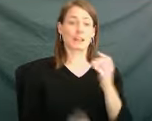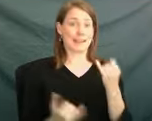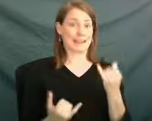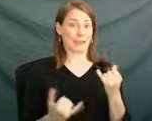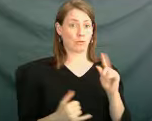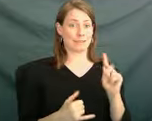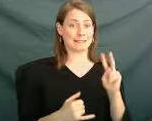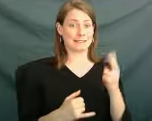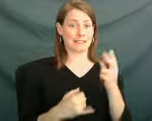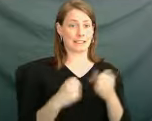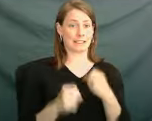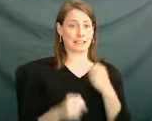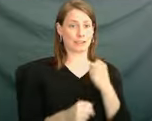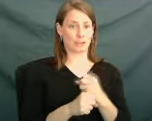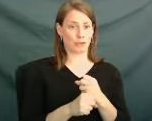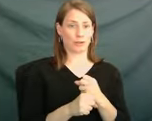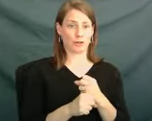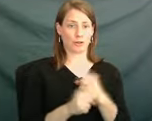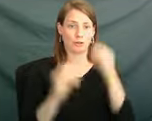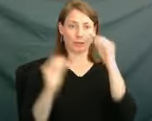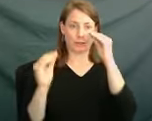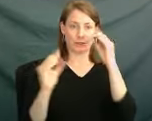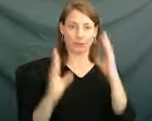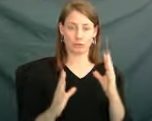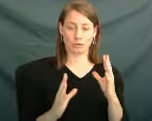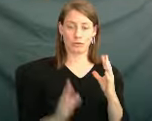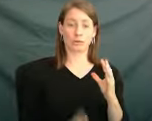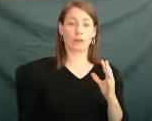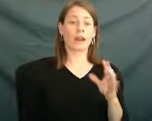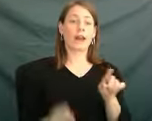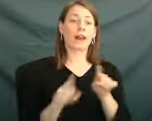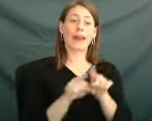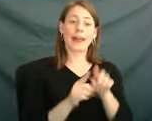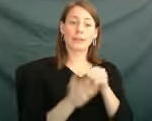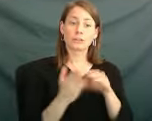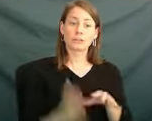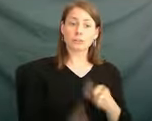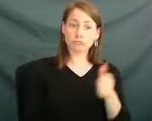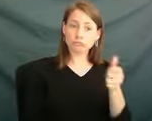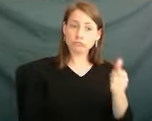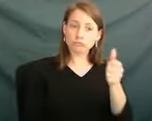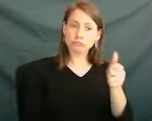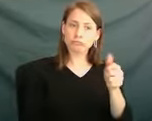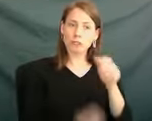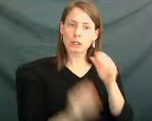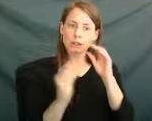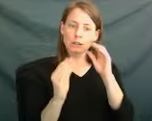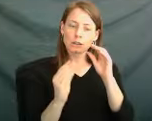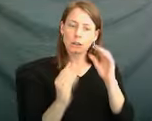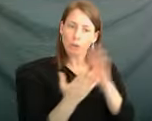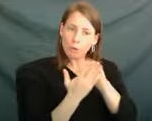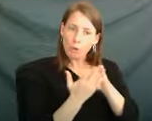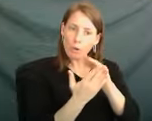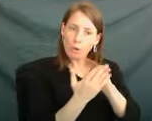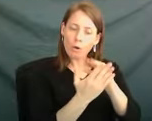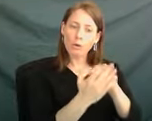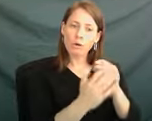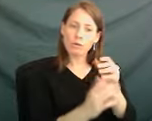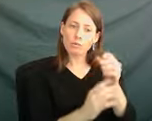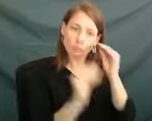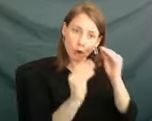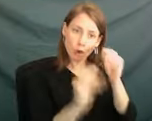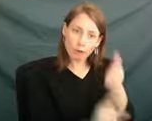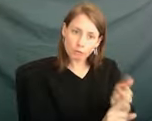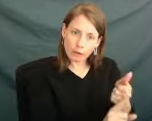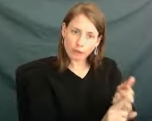opposite. And I need to know how to work out that as well. Which one? The first one. Right, what did I say now? Am I saying